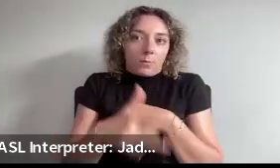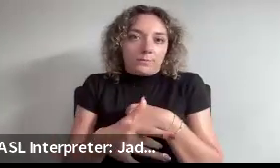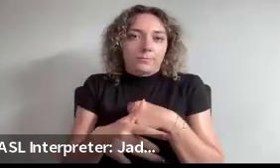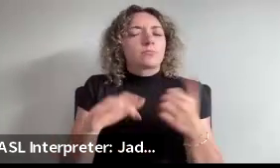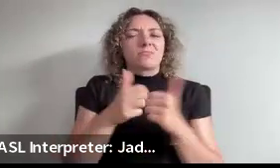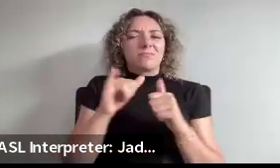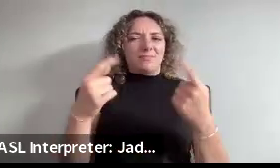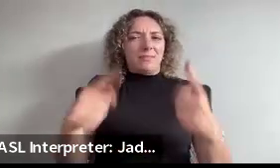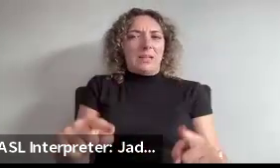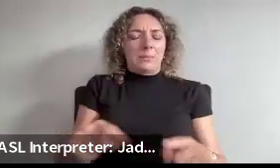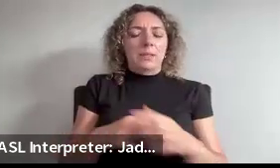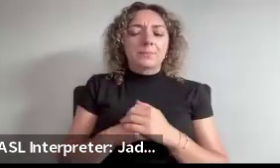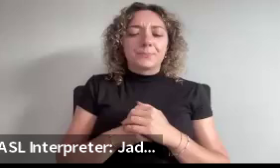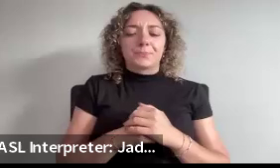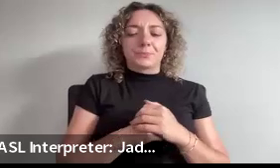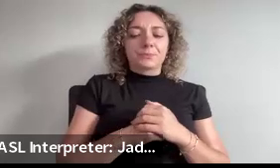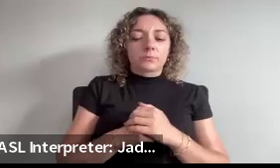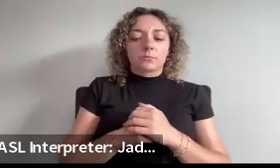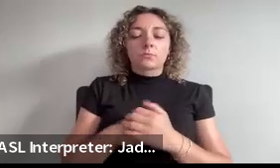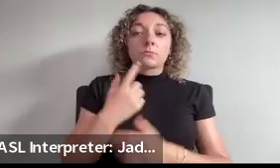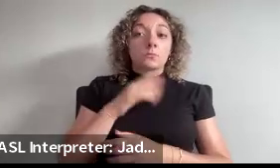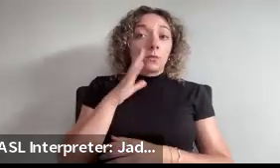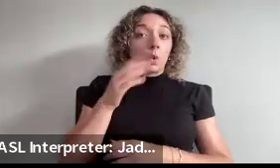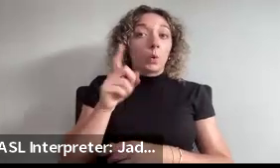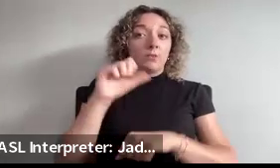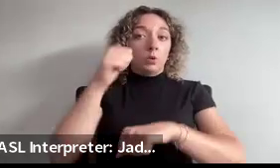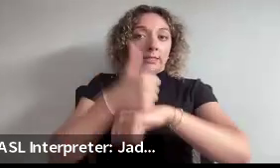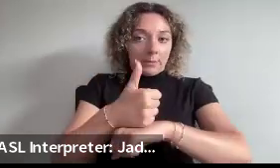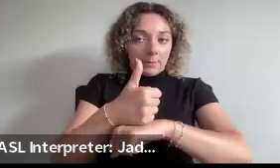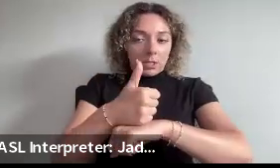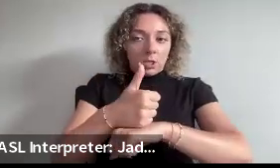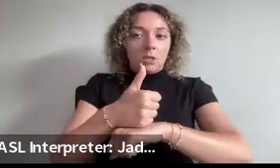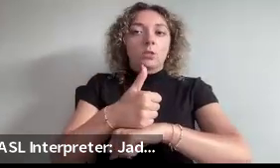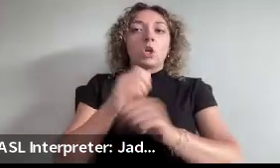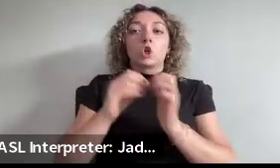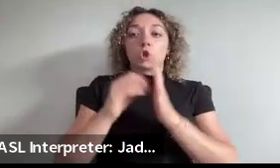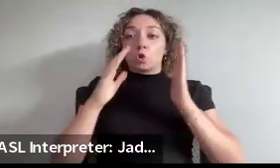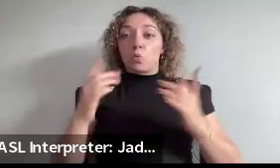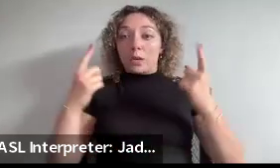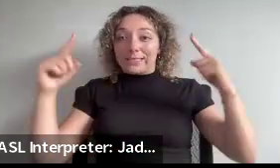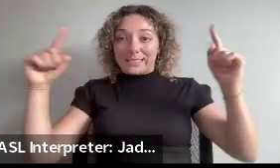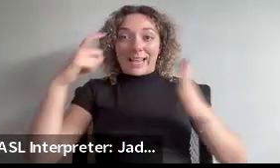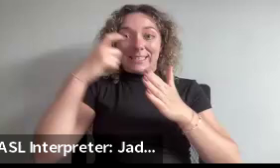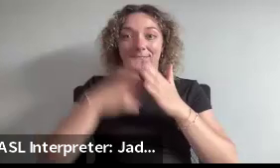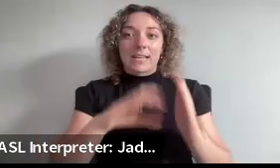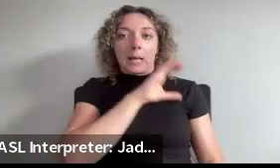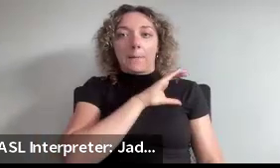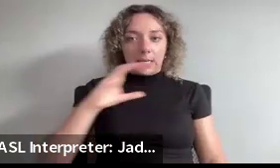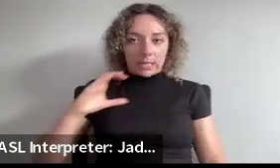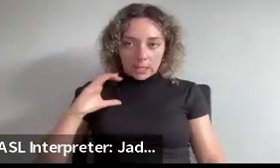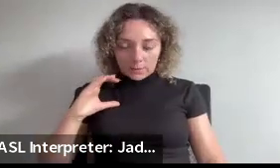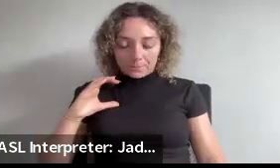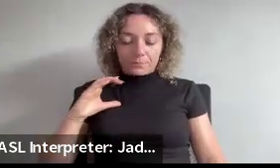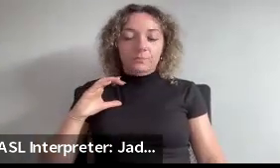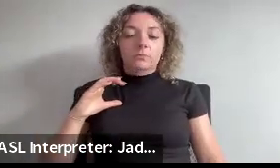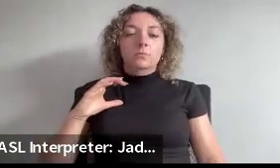happen? We will have to establish a student success fee committee. And